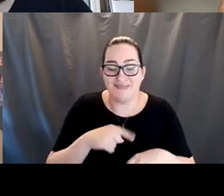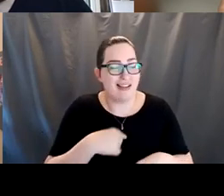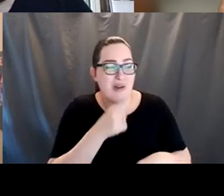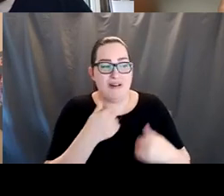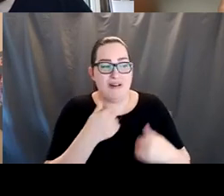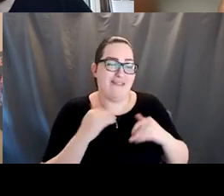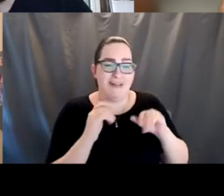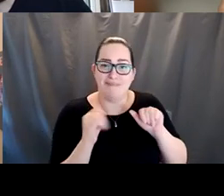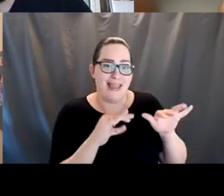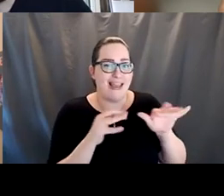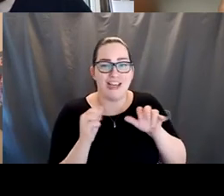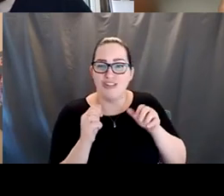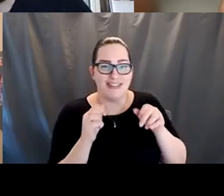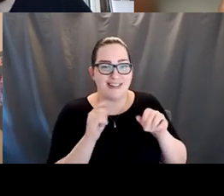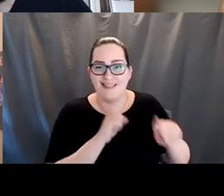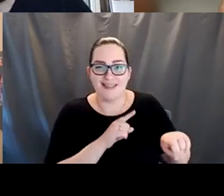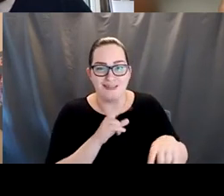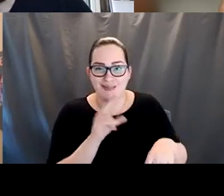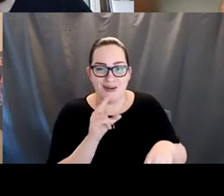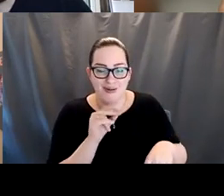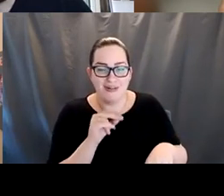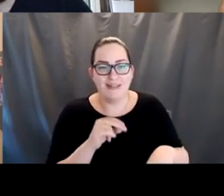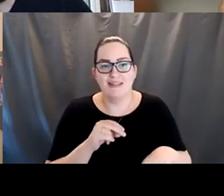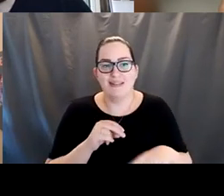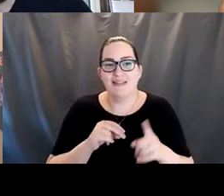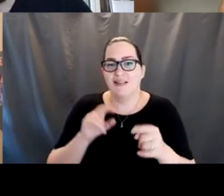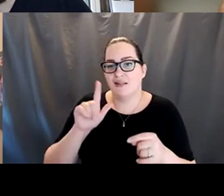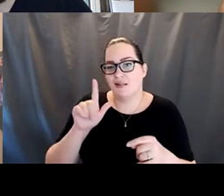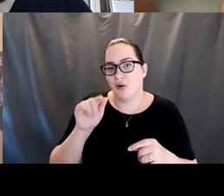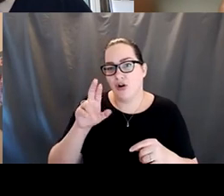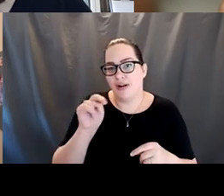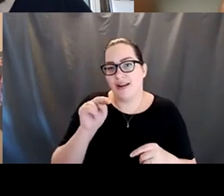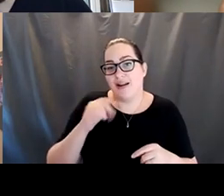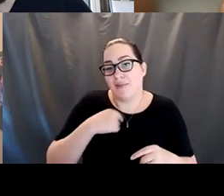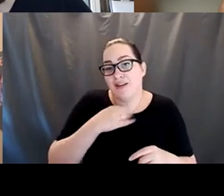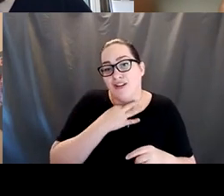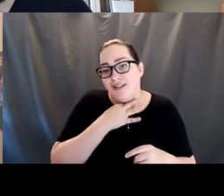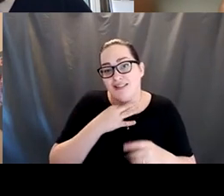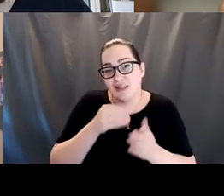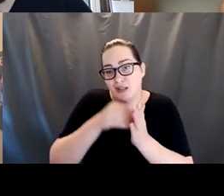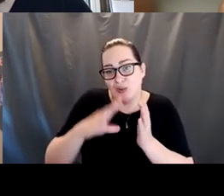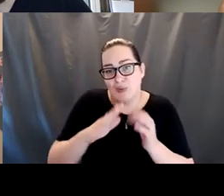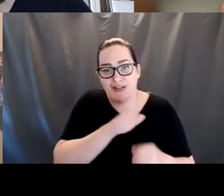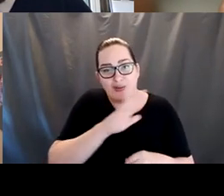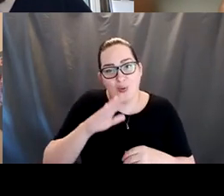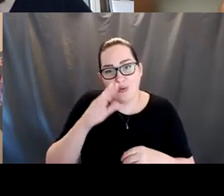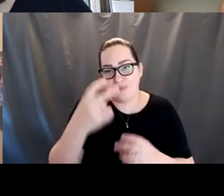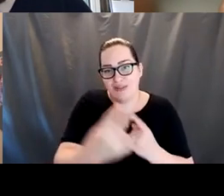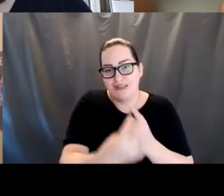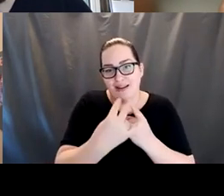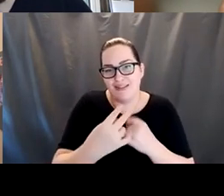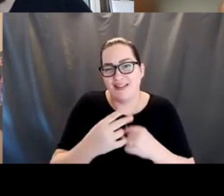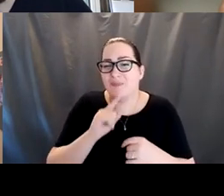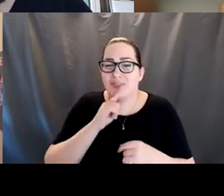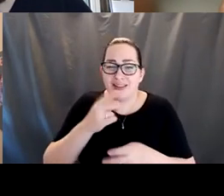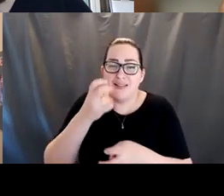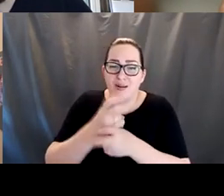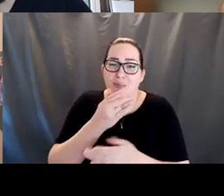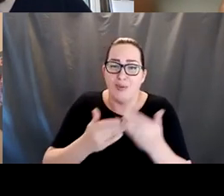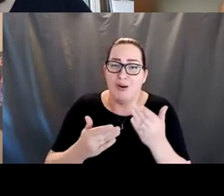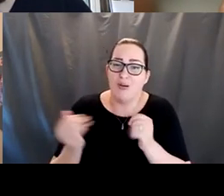do when revealing a source could have potentially devastating safety consequences? Versus